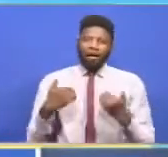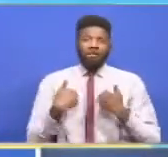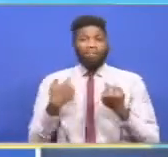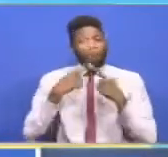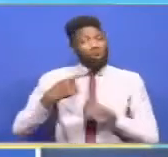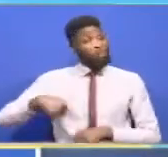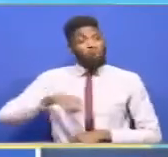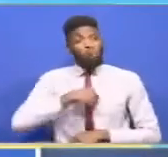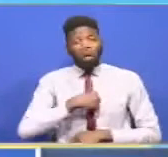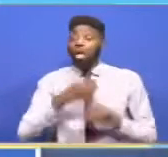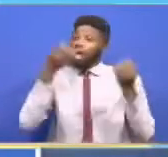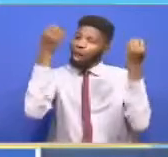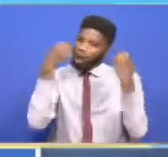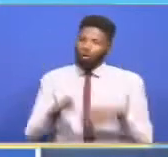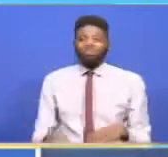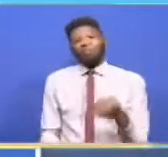lost.